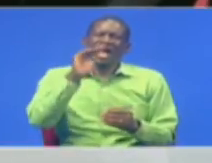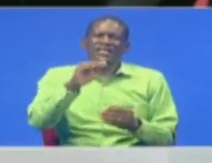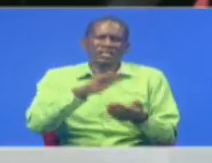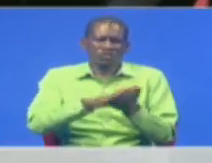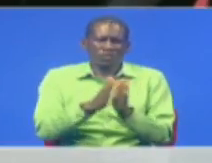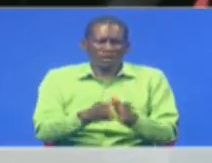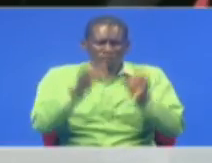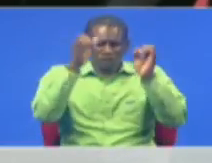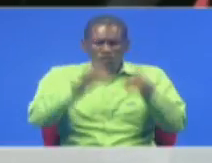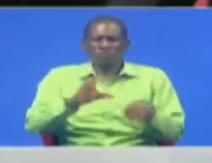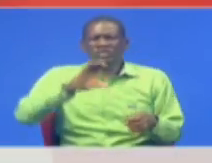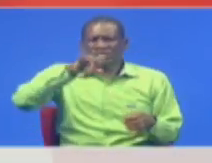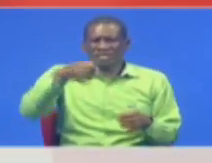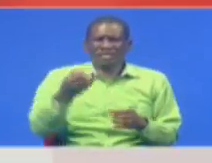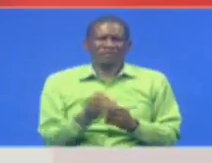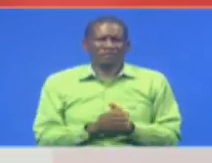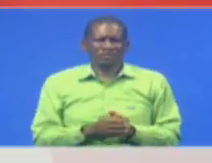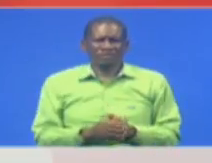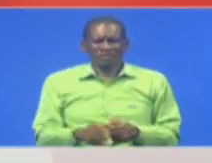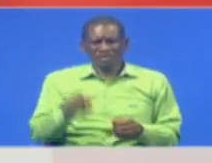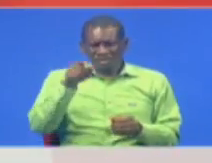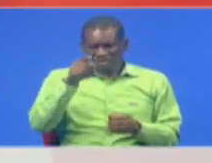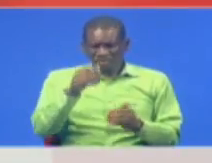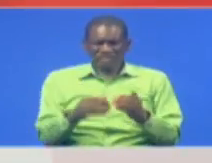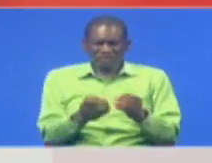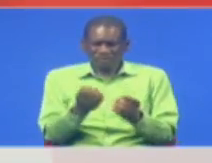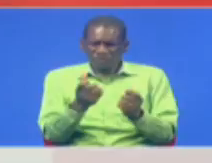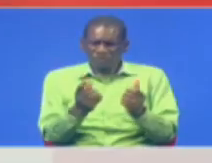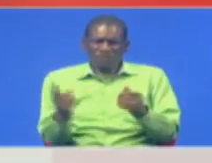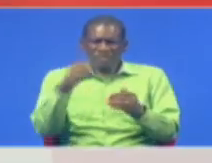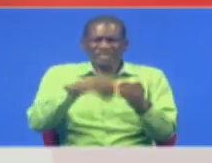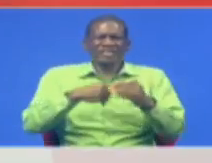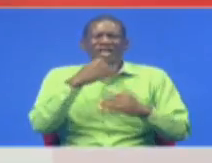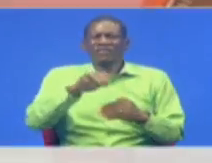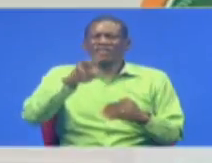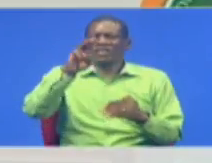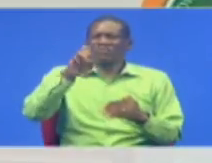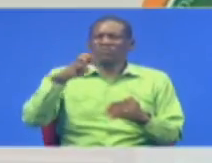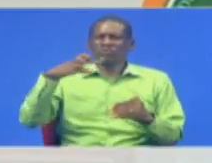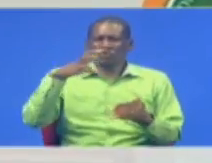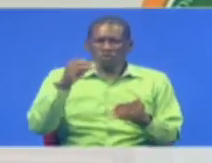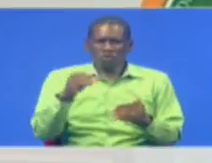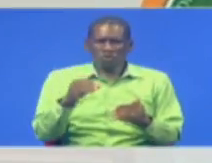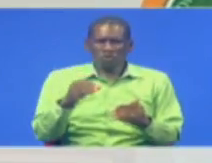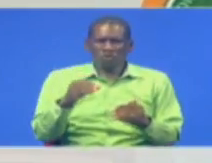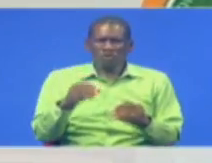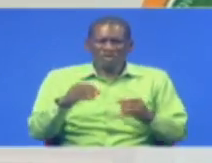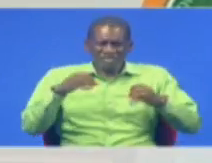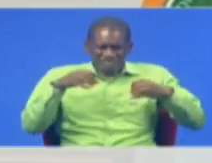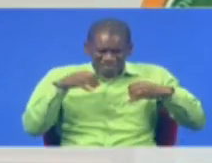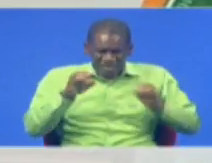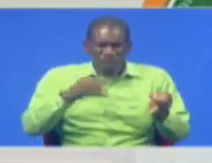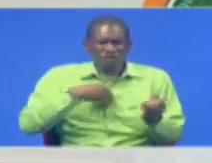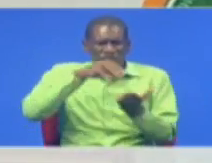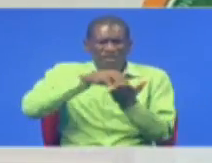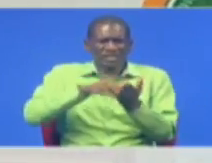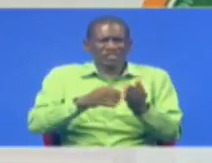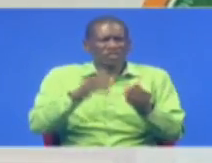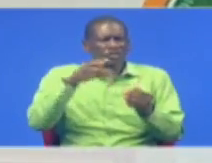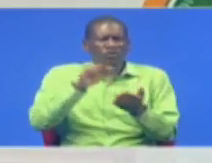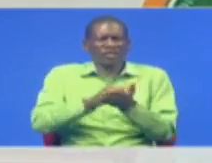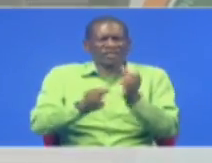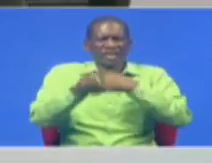Chief Justice. This comes a few days after Murgor unsuccessfully sought to have acting Chief